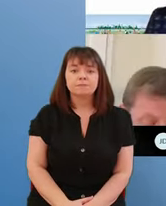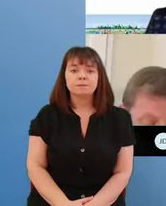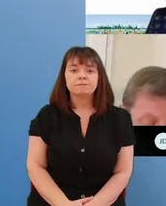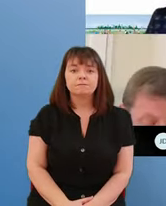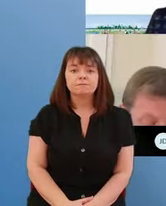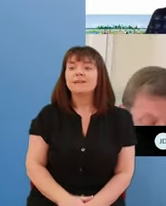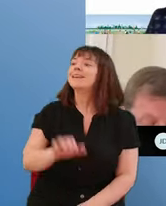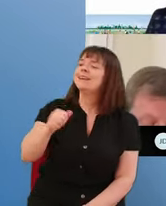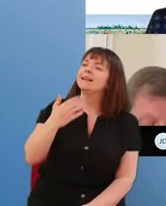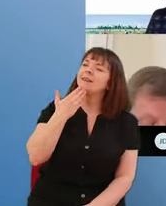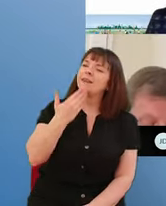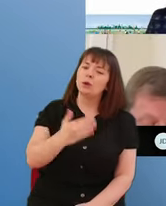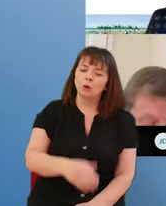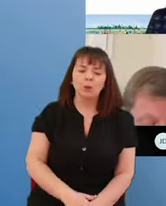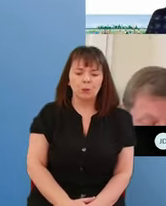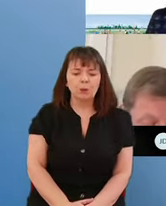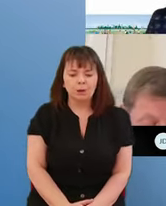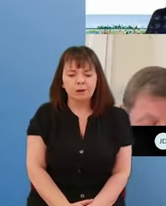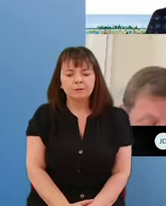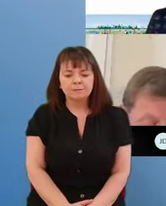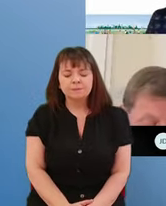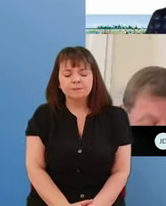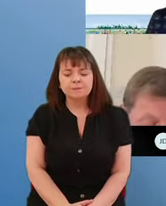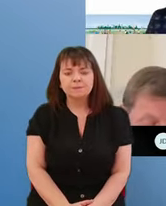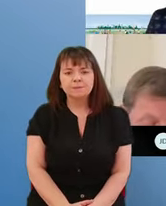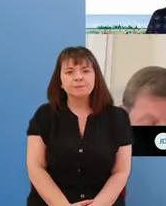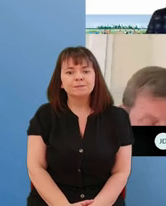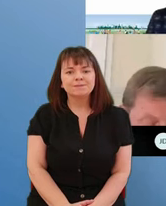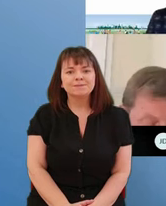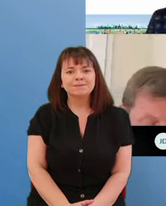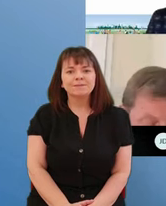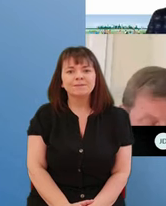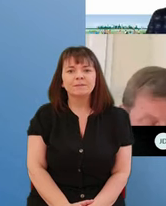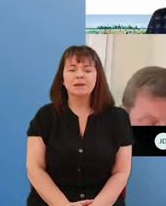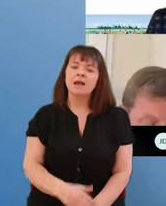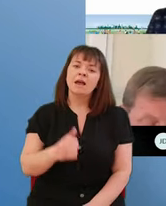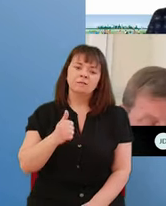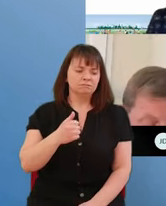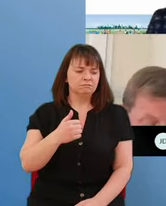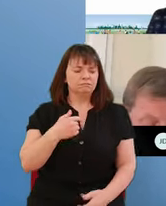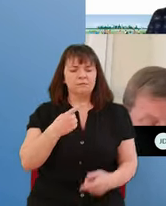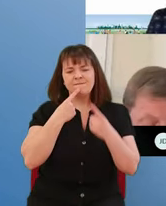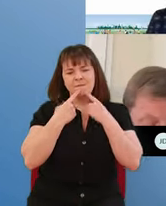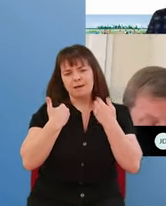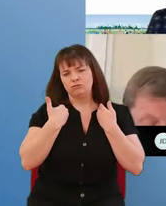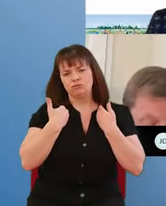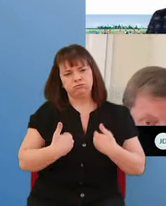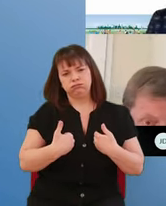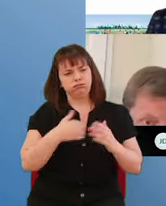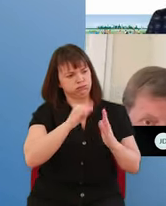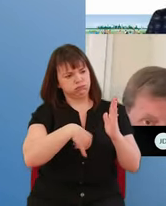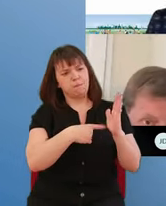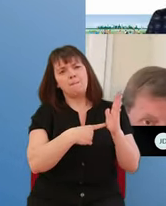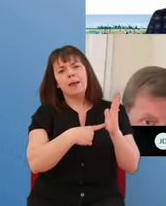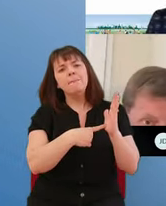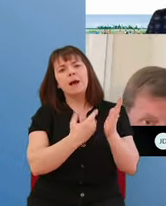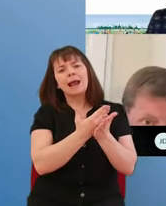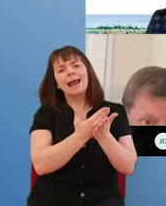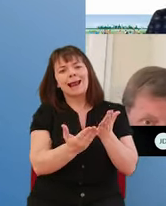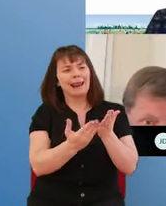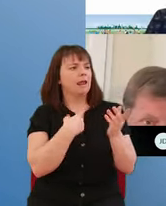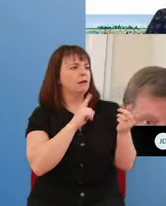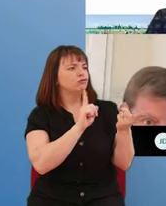questions raised as well. Tracy, did you want to come in? Yeah, I just kind of wanted to add there, certainly thinking about the role of the PCN